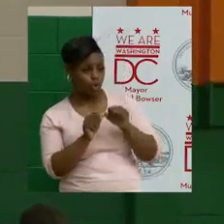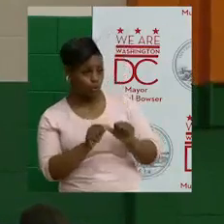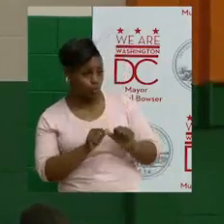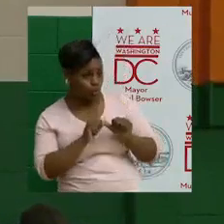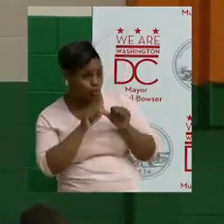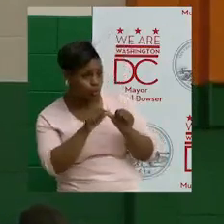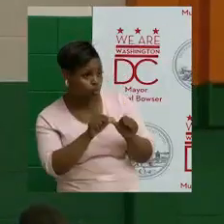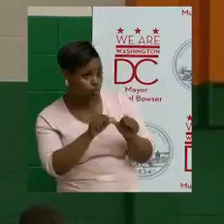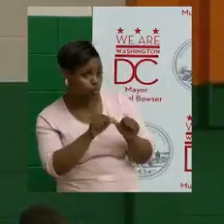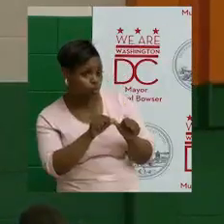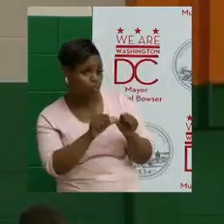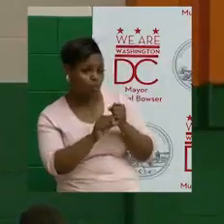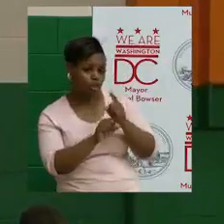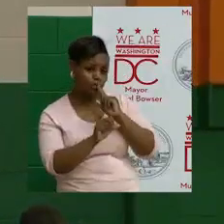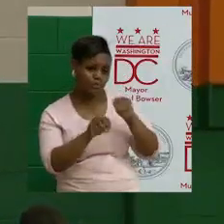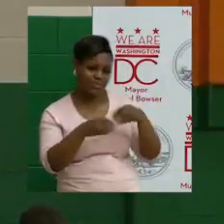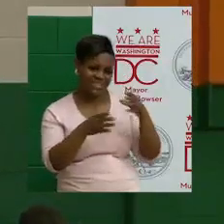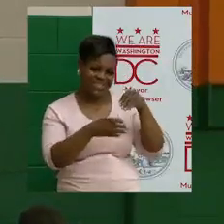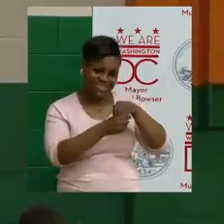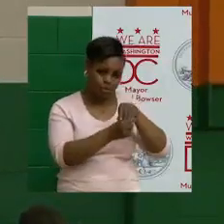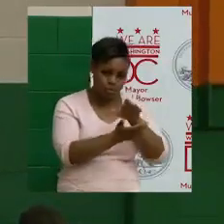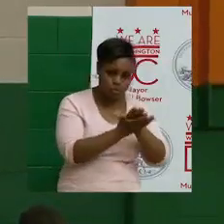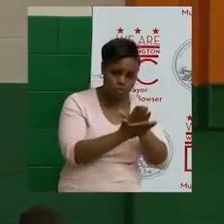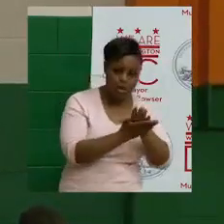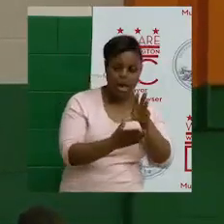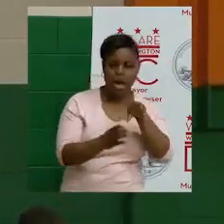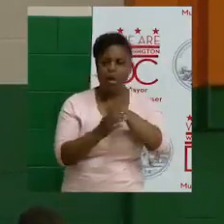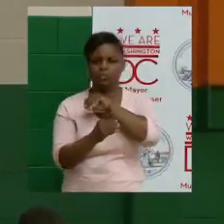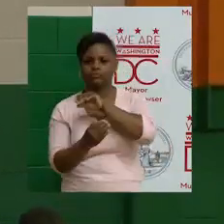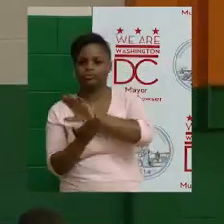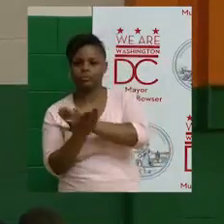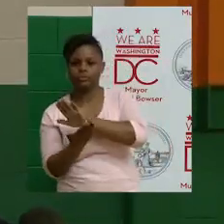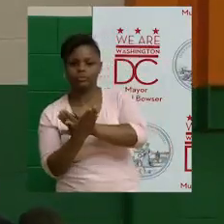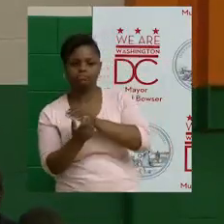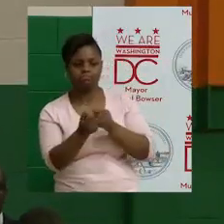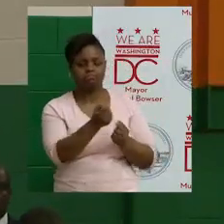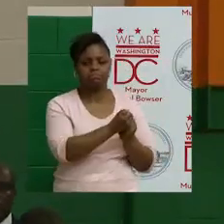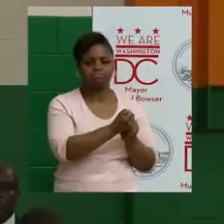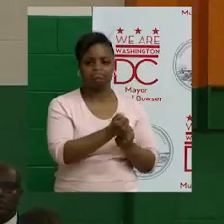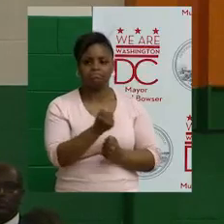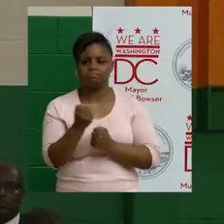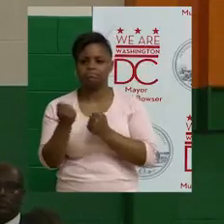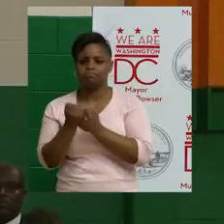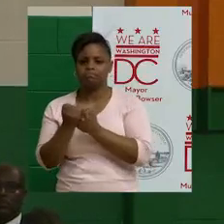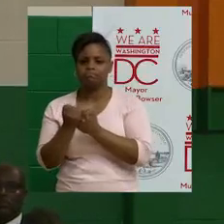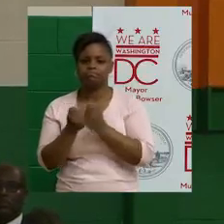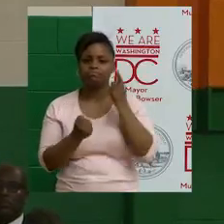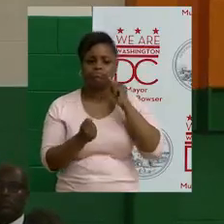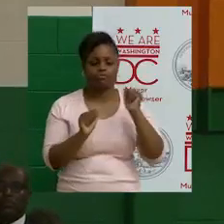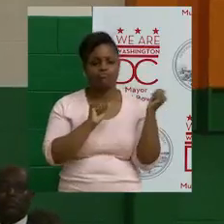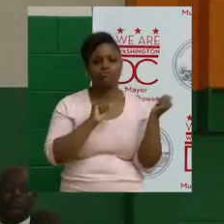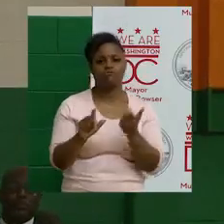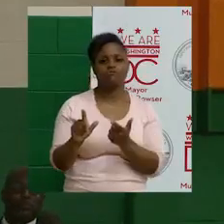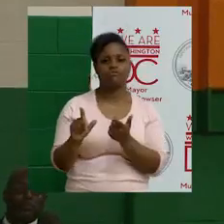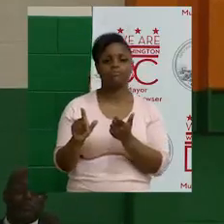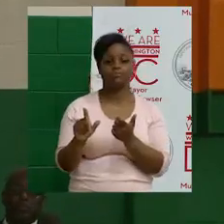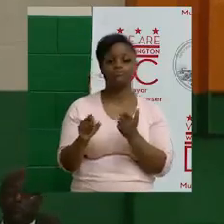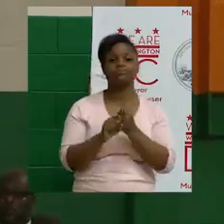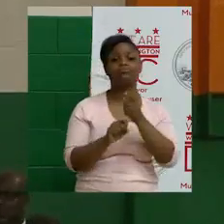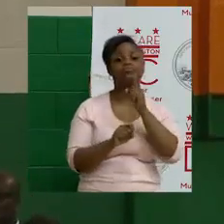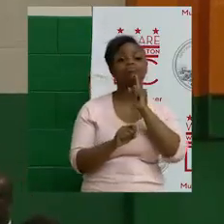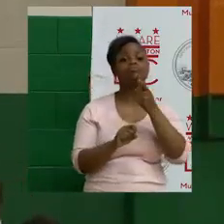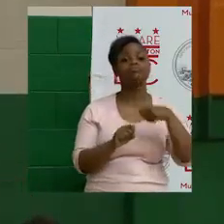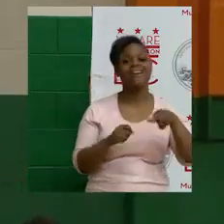we provide the in-school and out-of-school supports for all children to ensure that they have what it requires